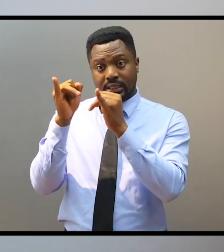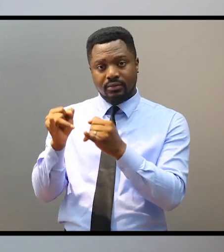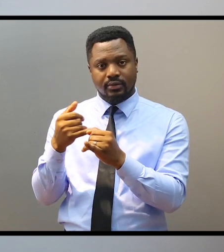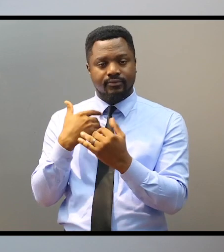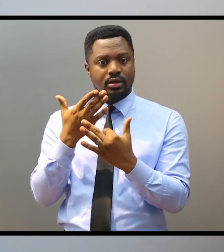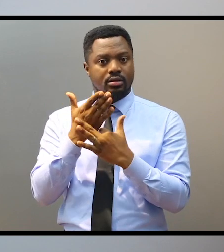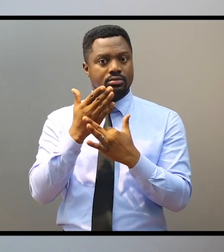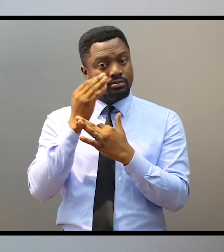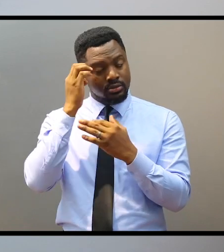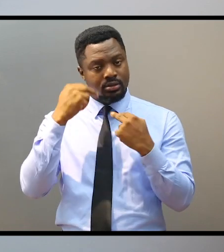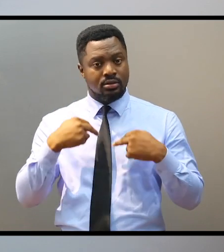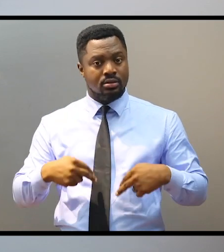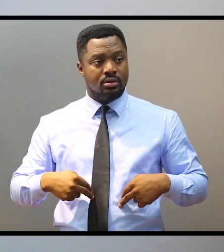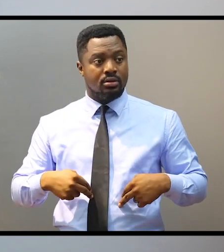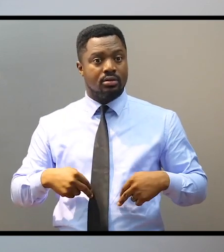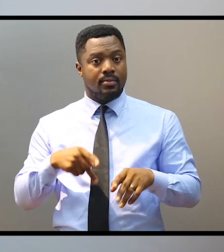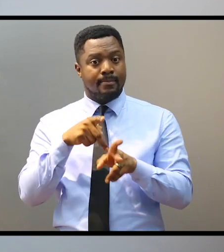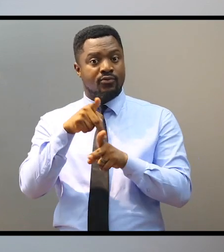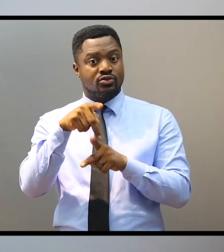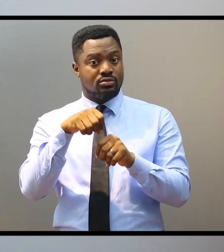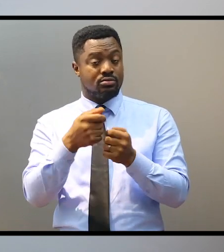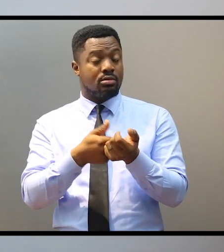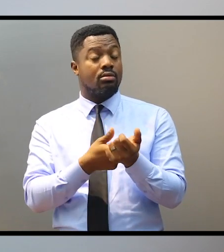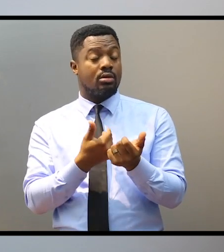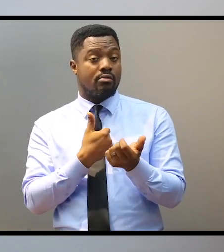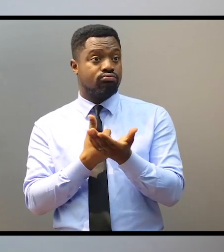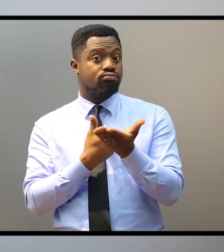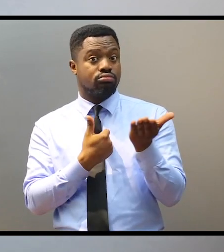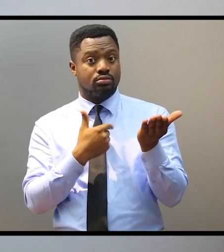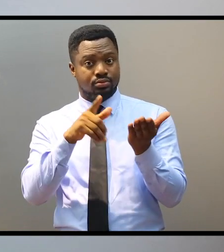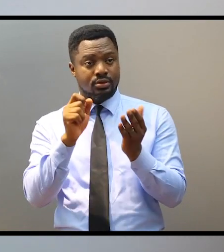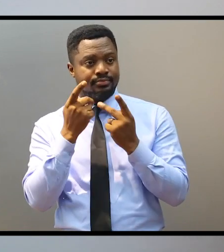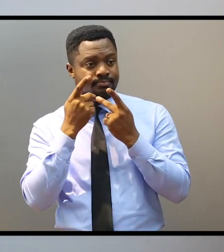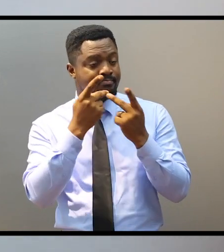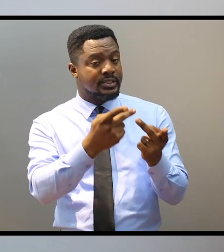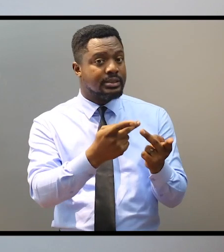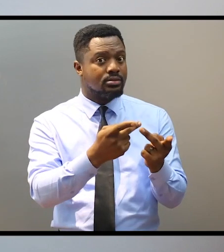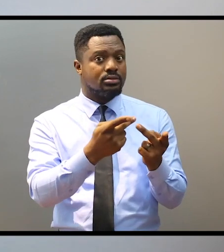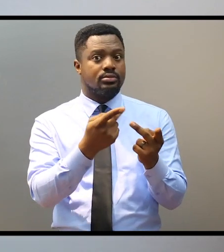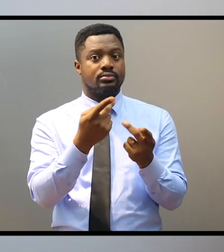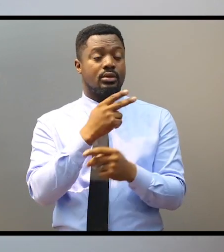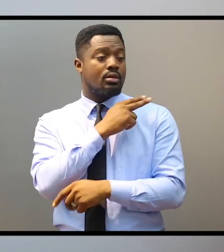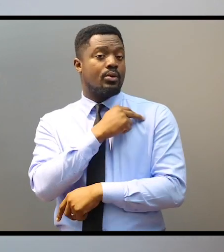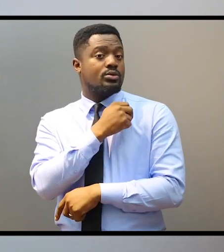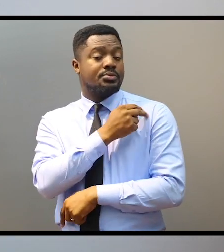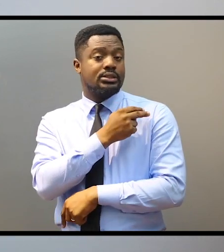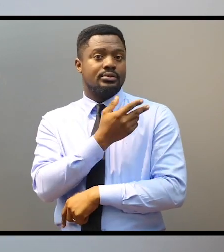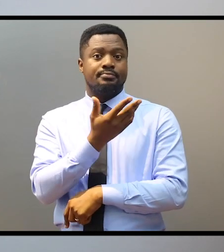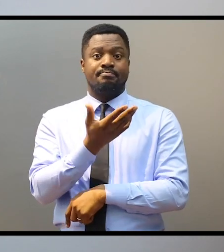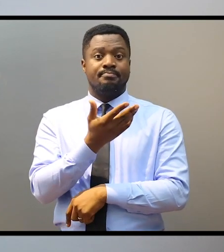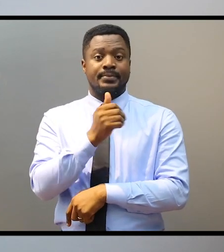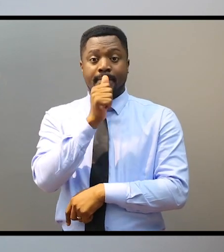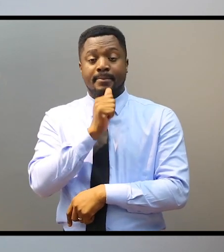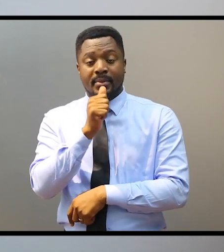the individual has access to a mental health professional in Ghana. So you can visit a